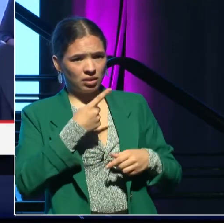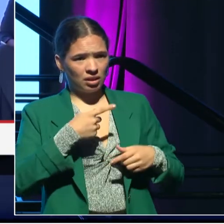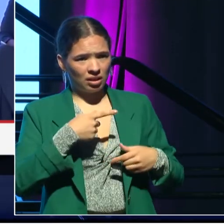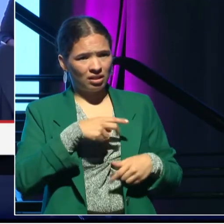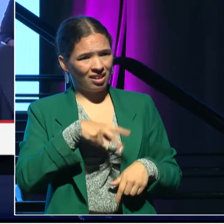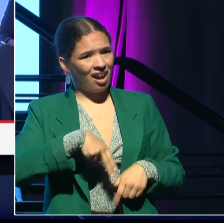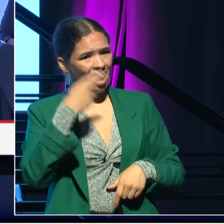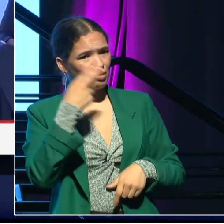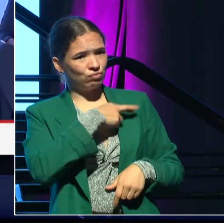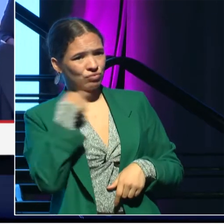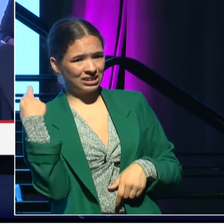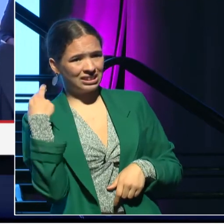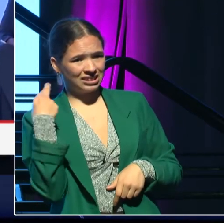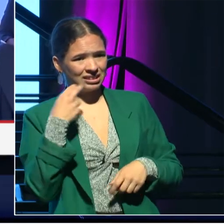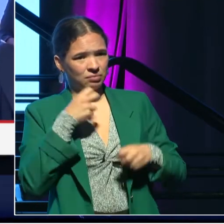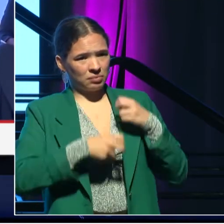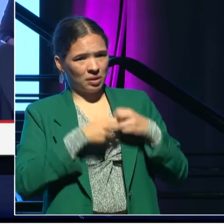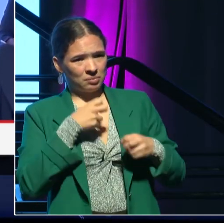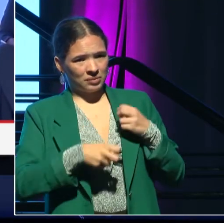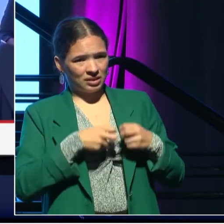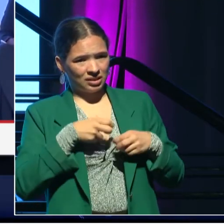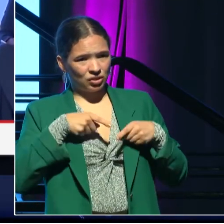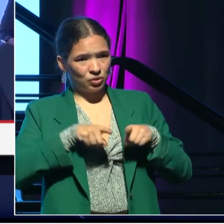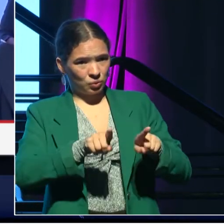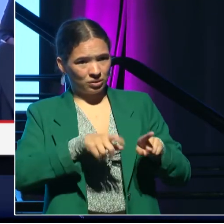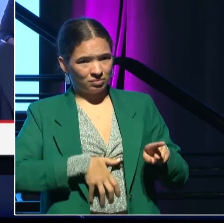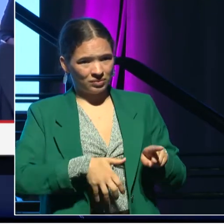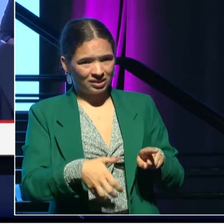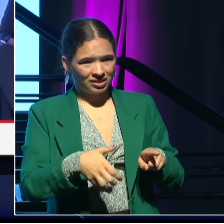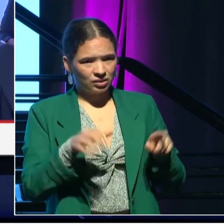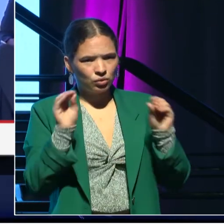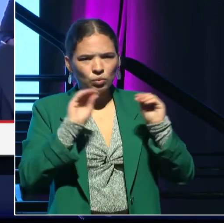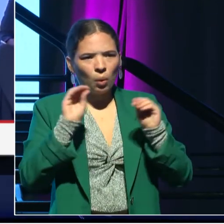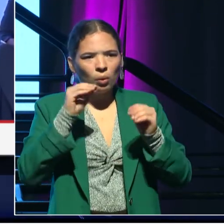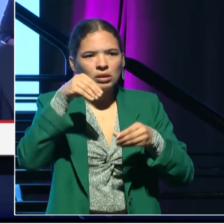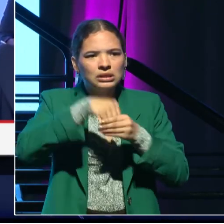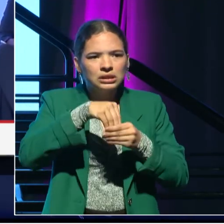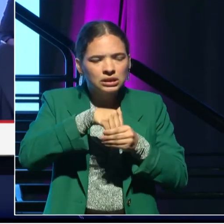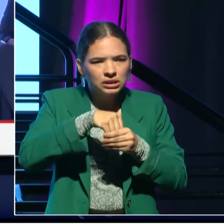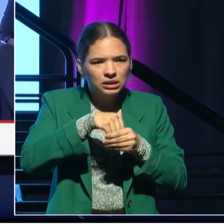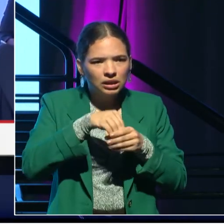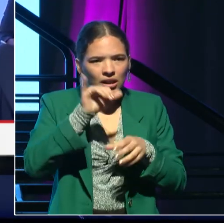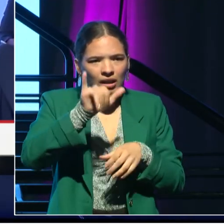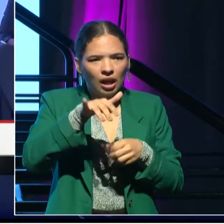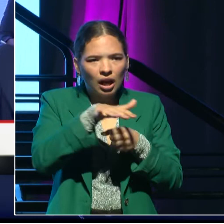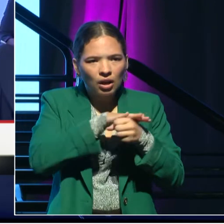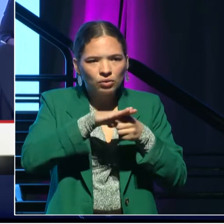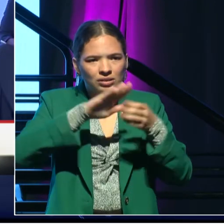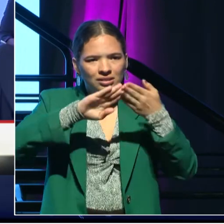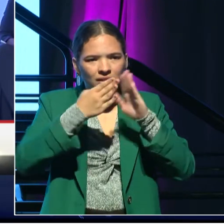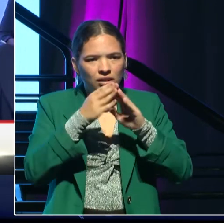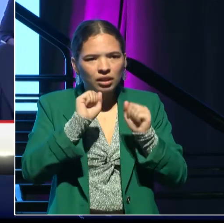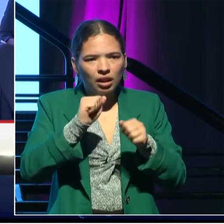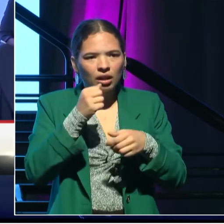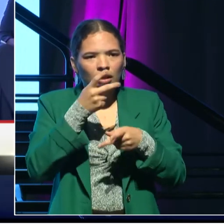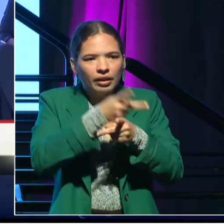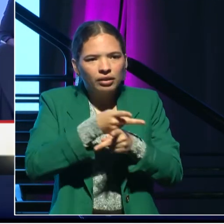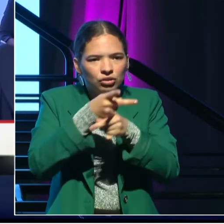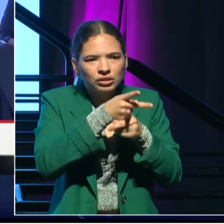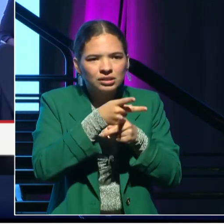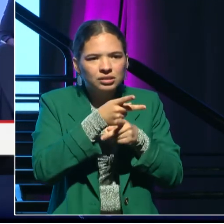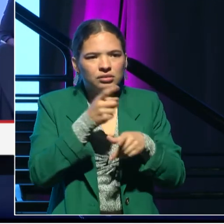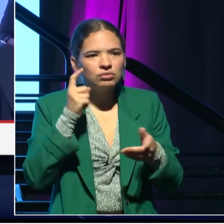pregnancy. And there's no place in the city of Trenton she can go get the level of care that she needs. That is racism. So she had to take